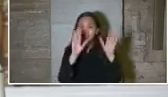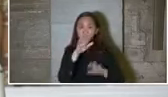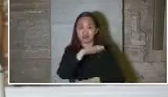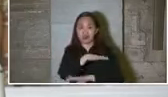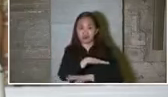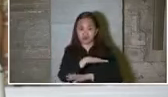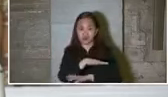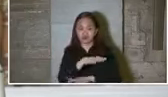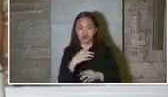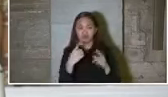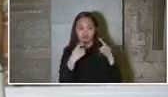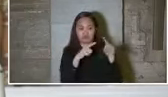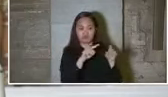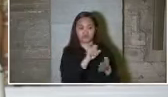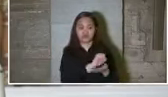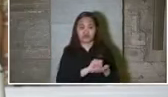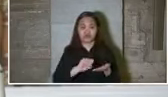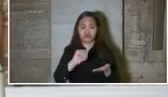in the seminary.